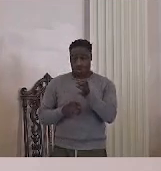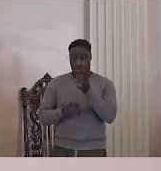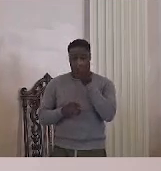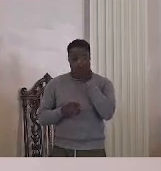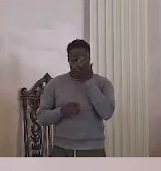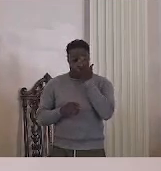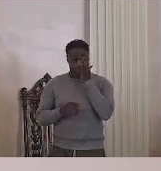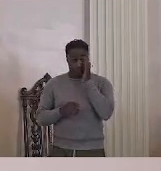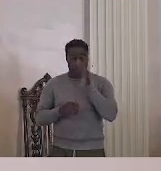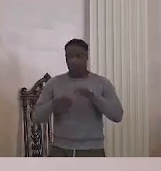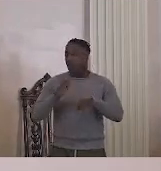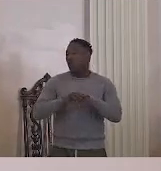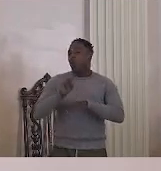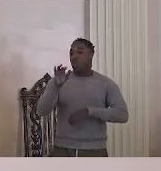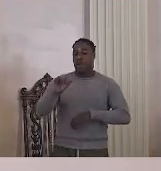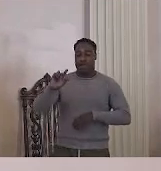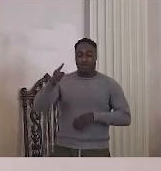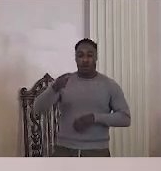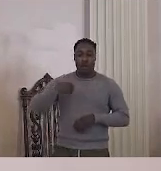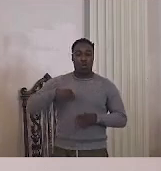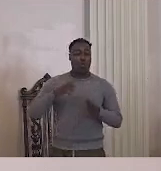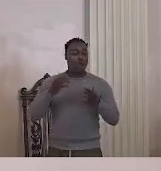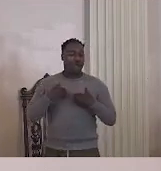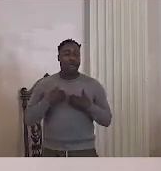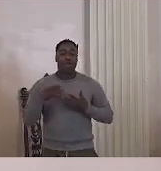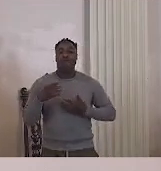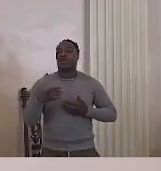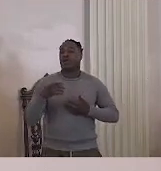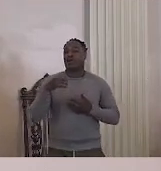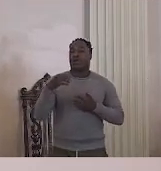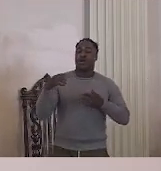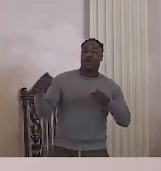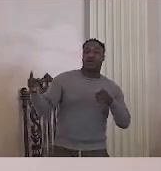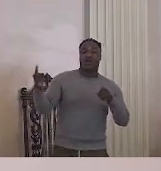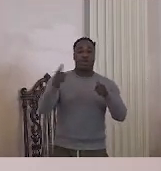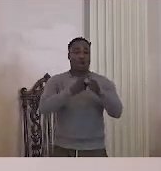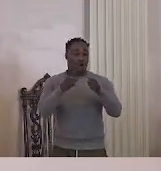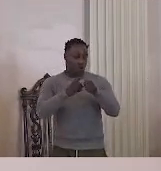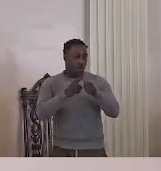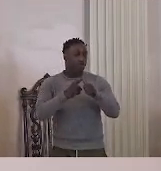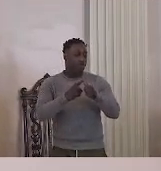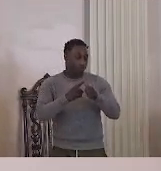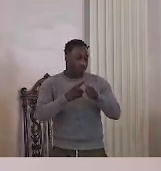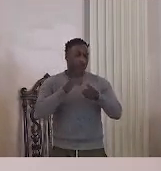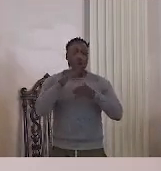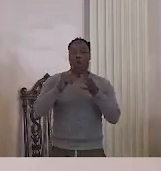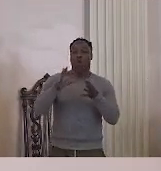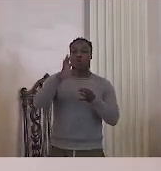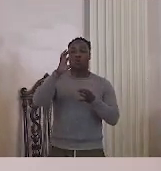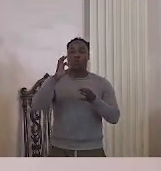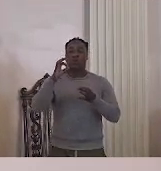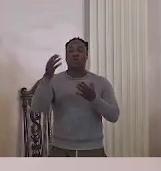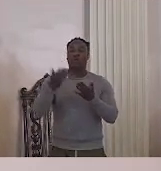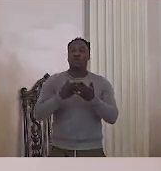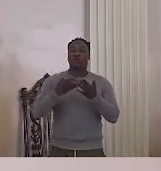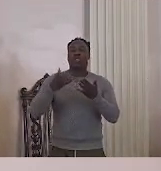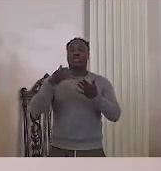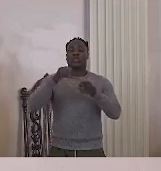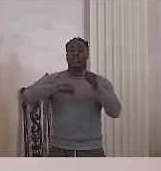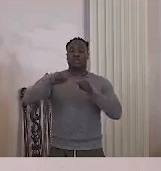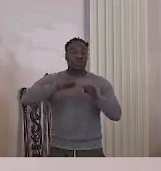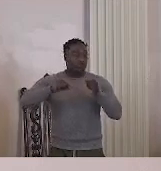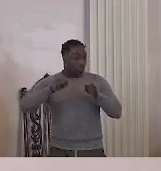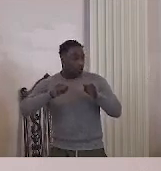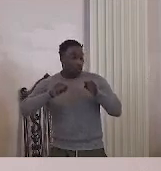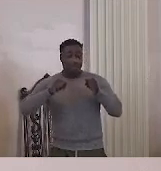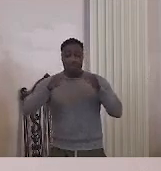And on May 1st, we will hold the inaugural, the first event in All Souls' new Social Justice Author